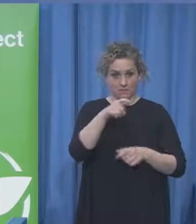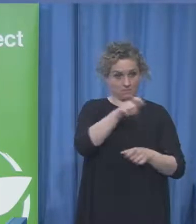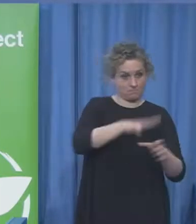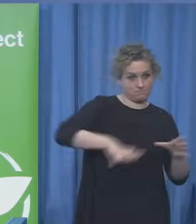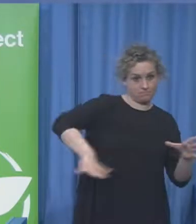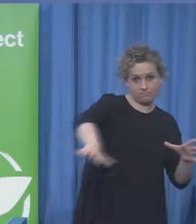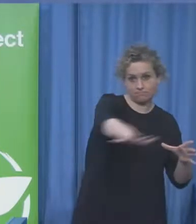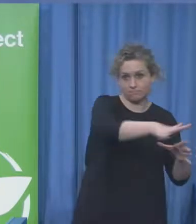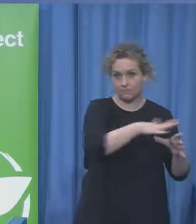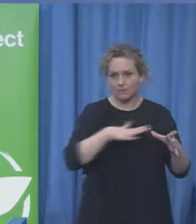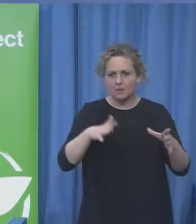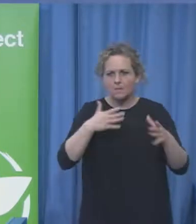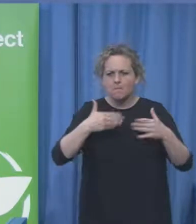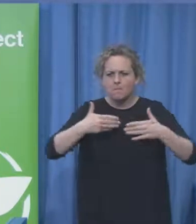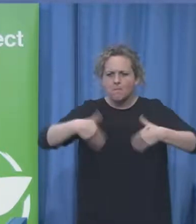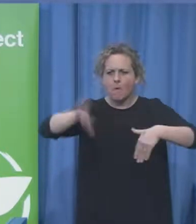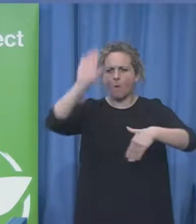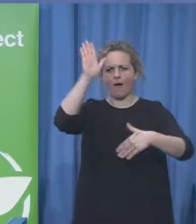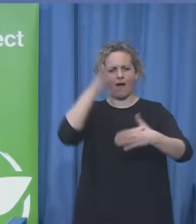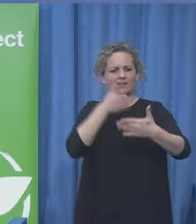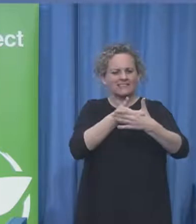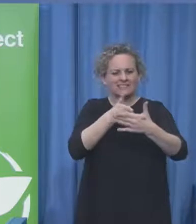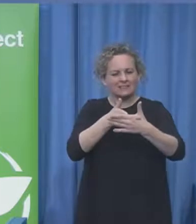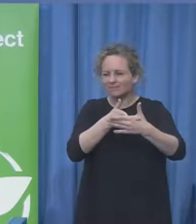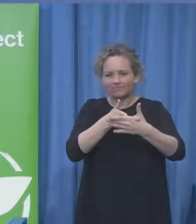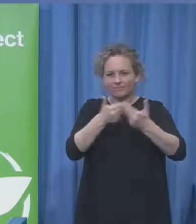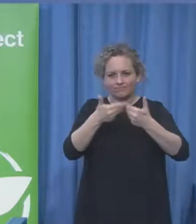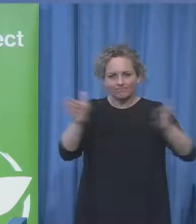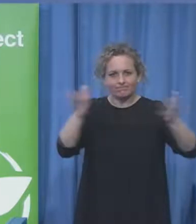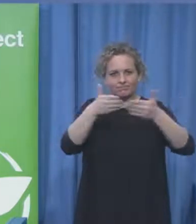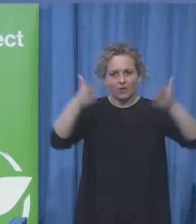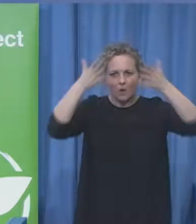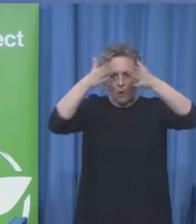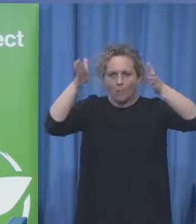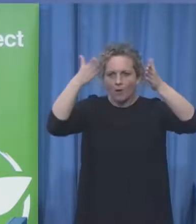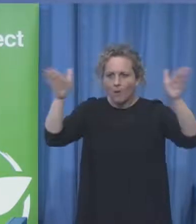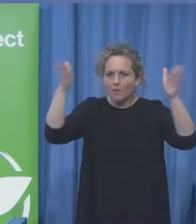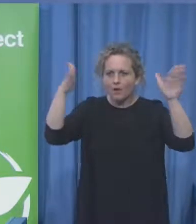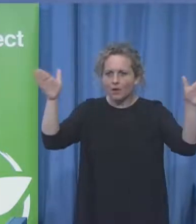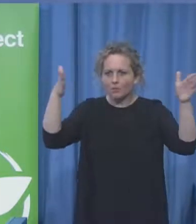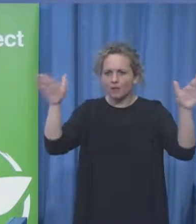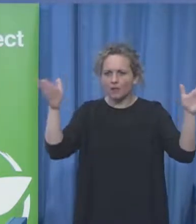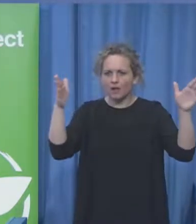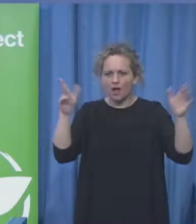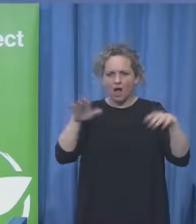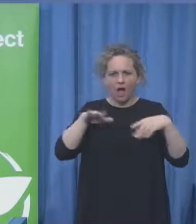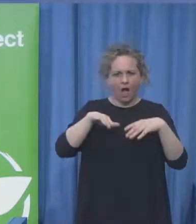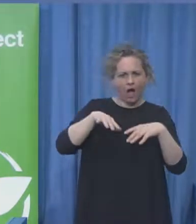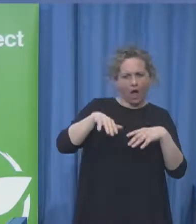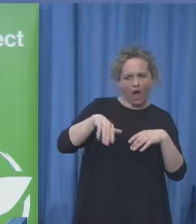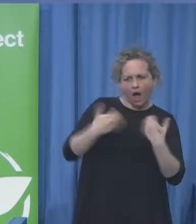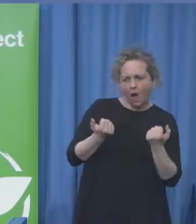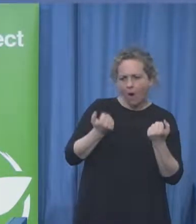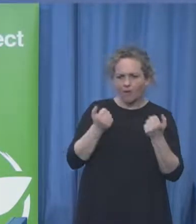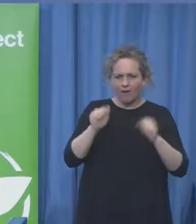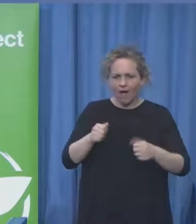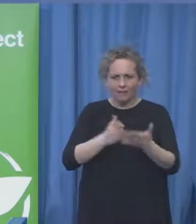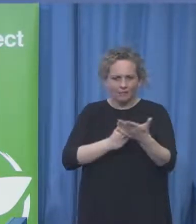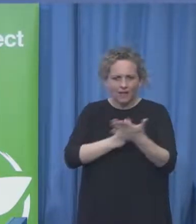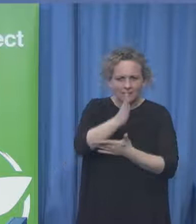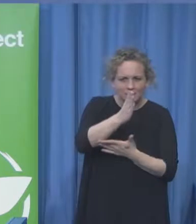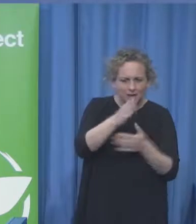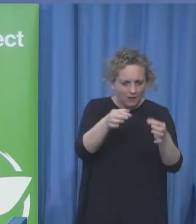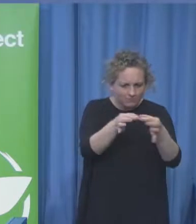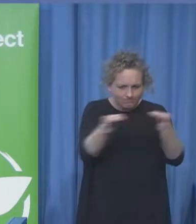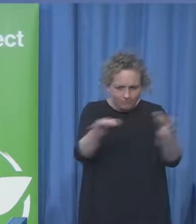also targeted measures and interventions so that, including affirmative actions,